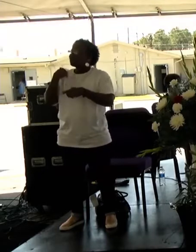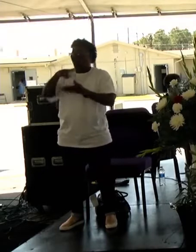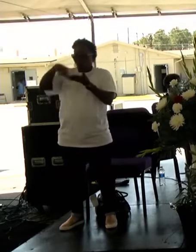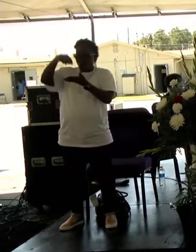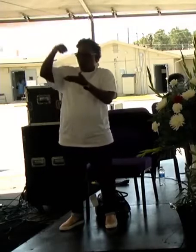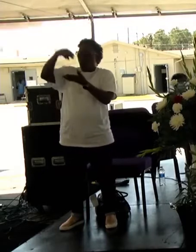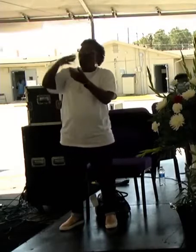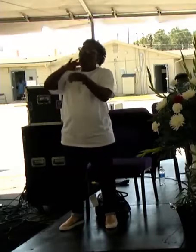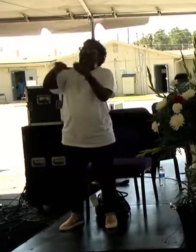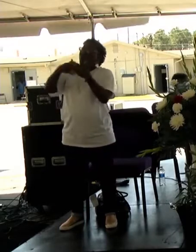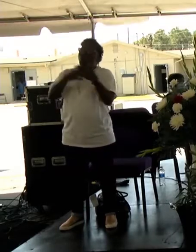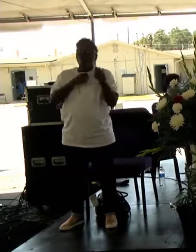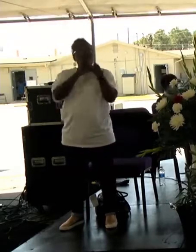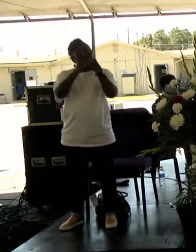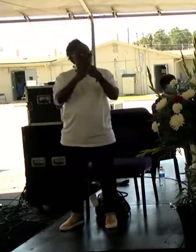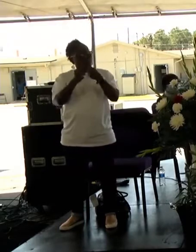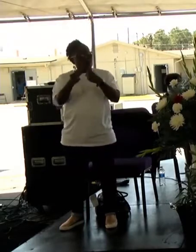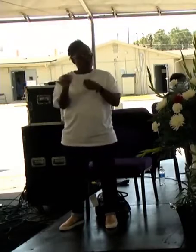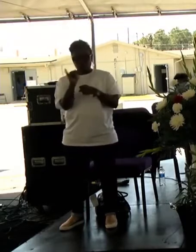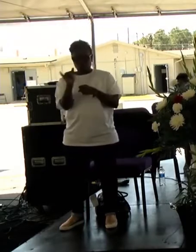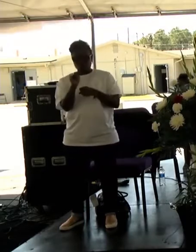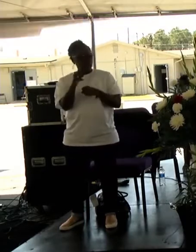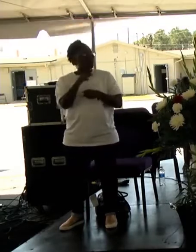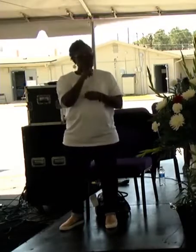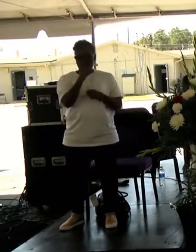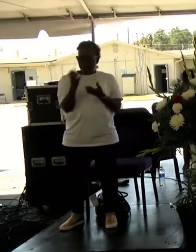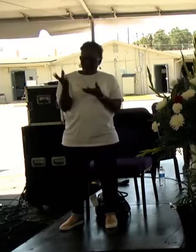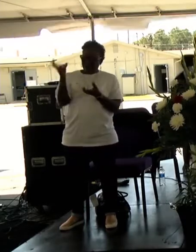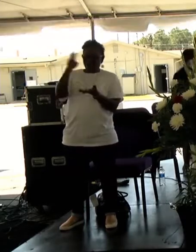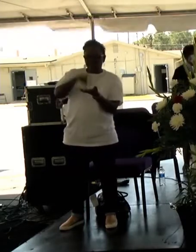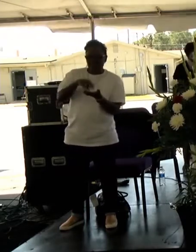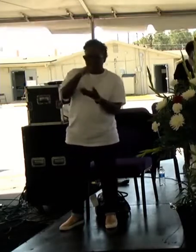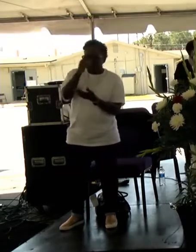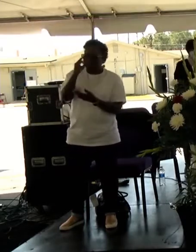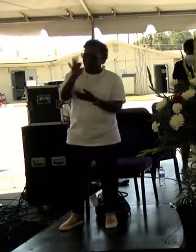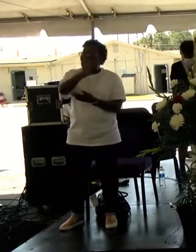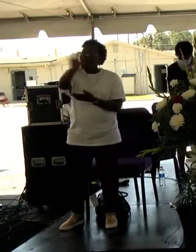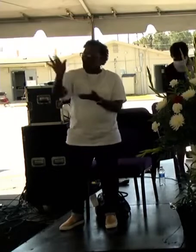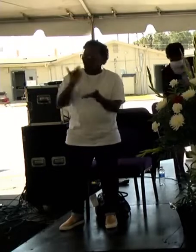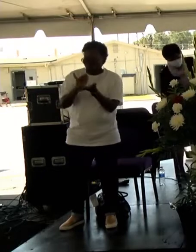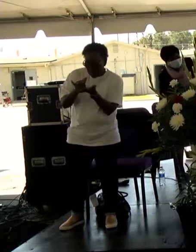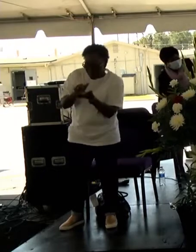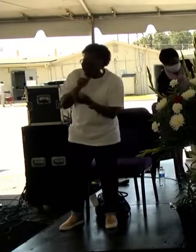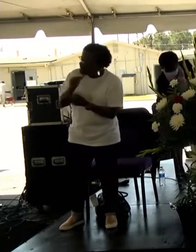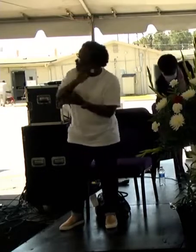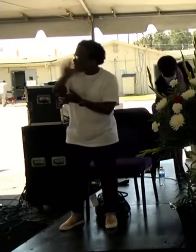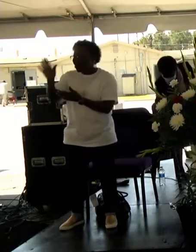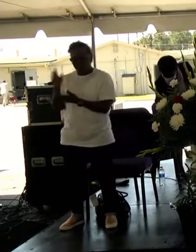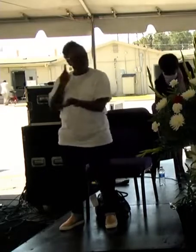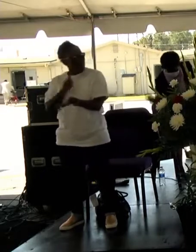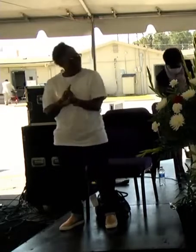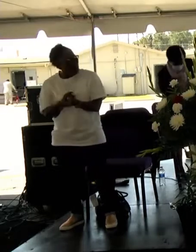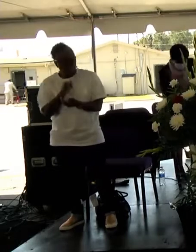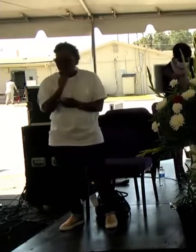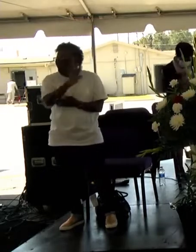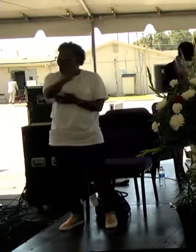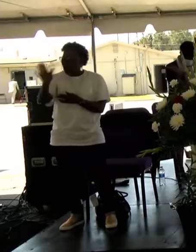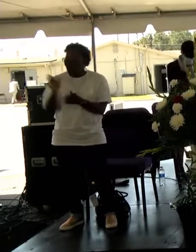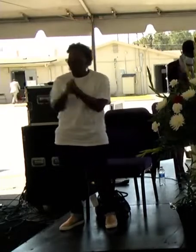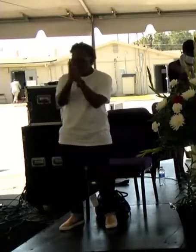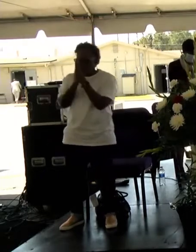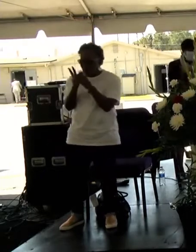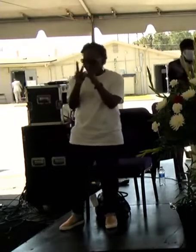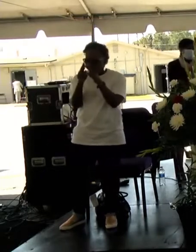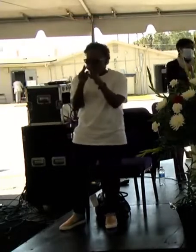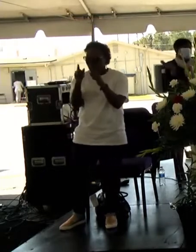get up too. Let me tell you something. You didn't get up because of your medicine. You didn't get up because of your doctor. You didn't get up because of your prayer partner. You got